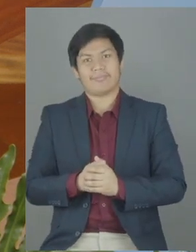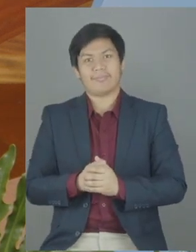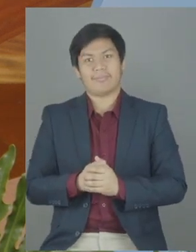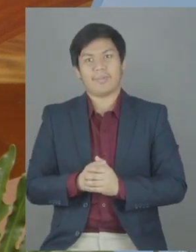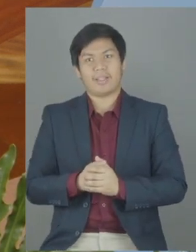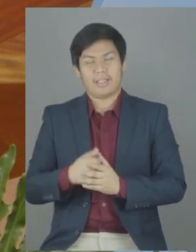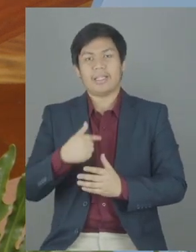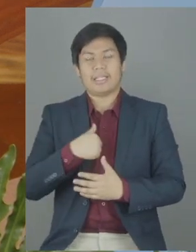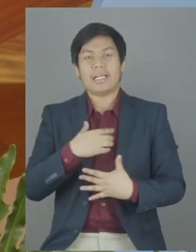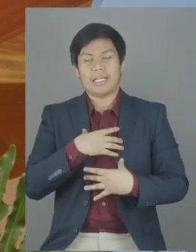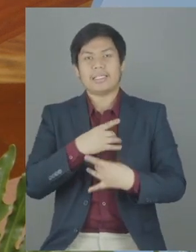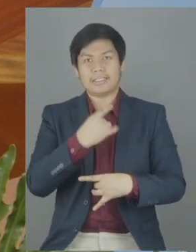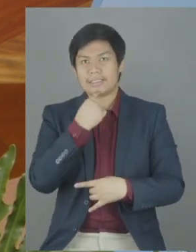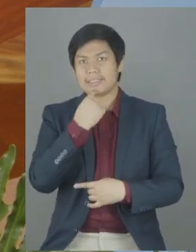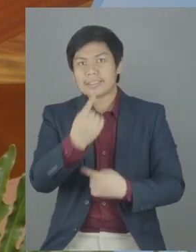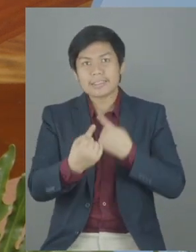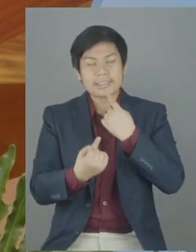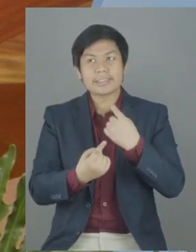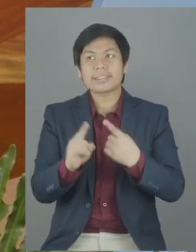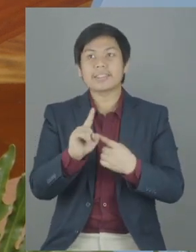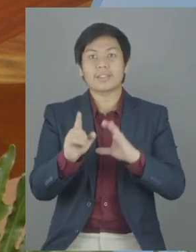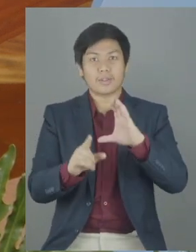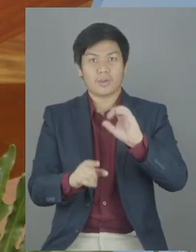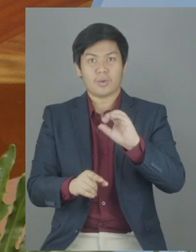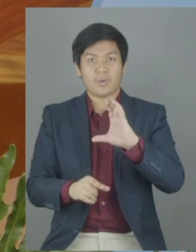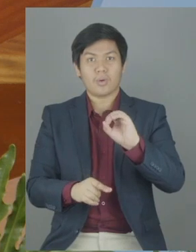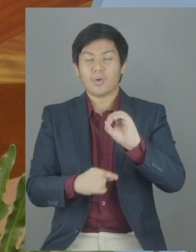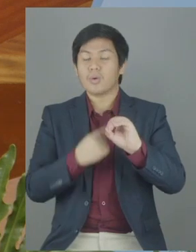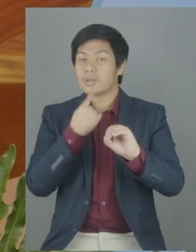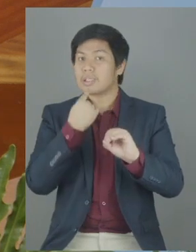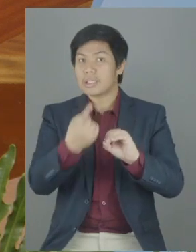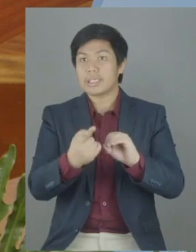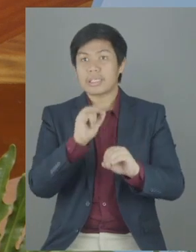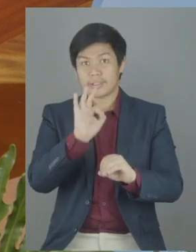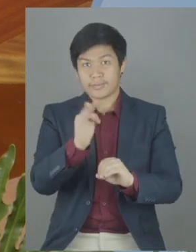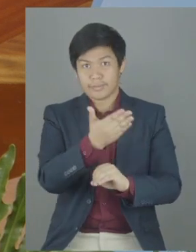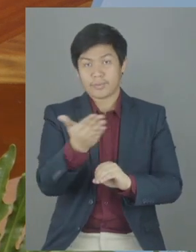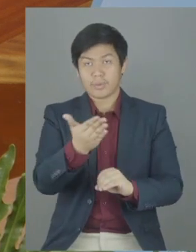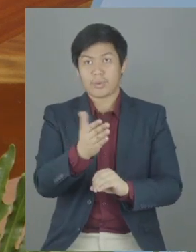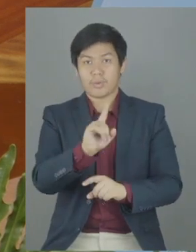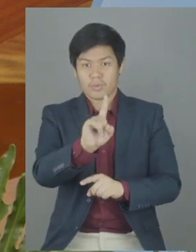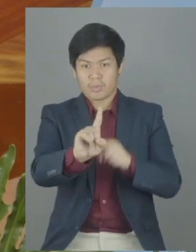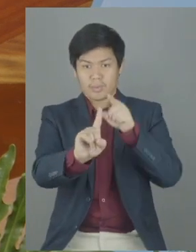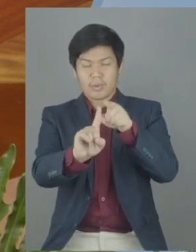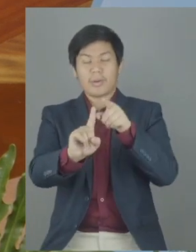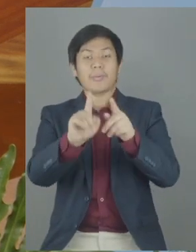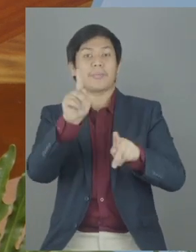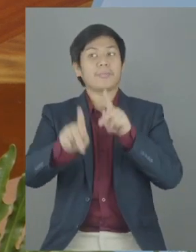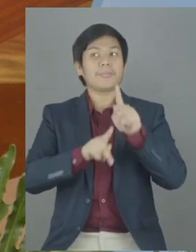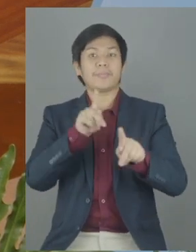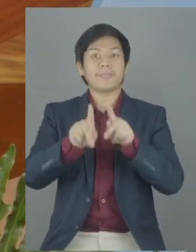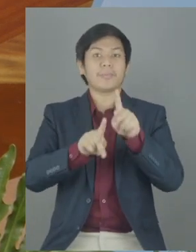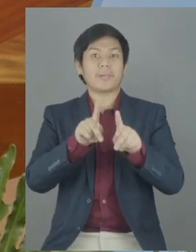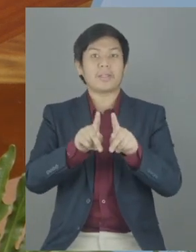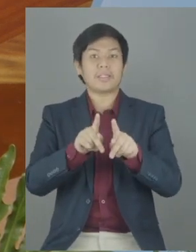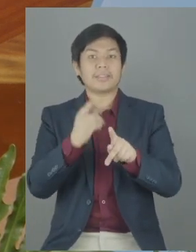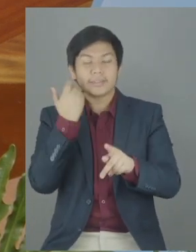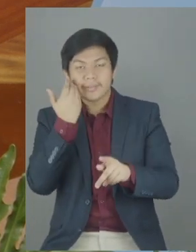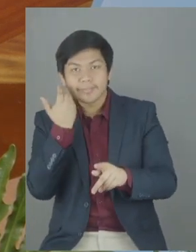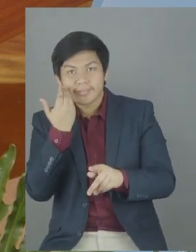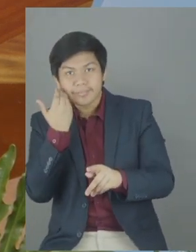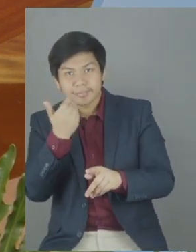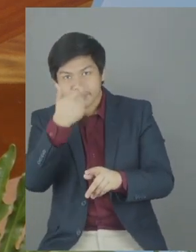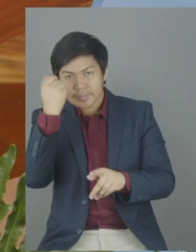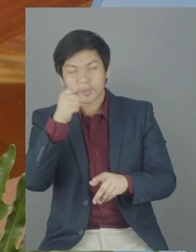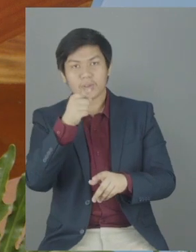I just want to say, just like what Coco said, if you are one of those people who are shy because you